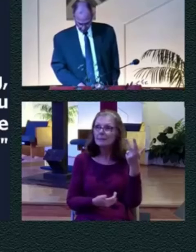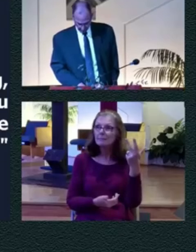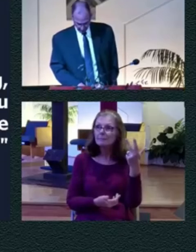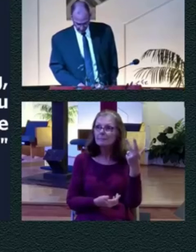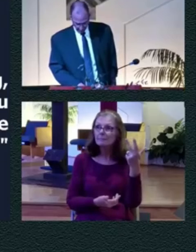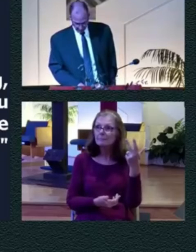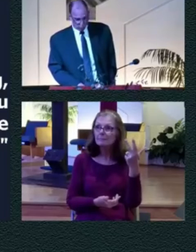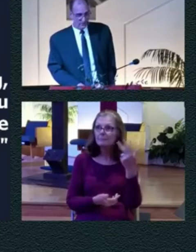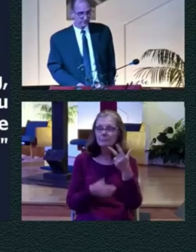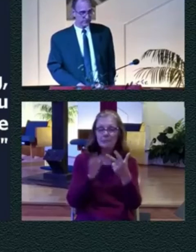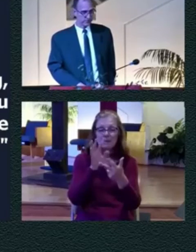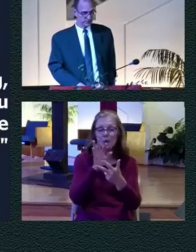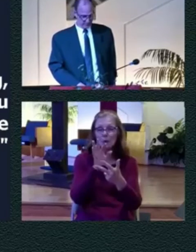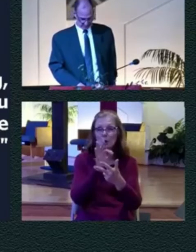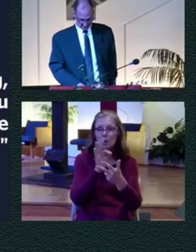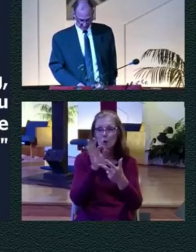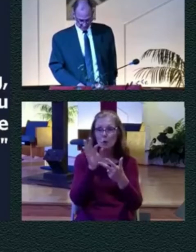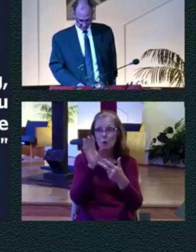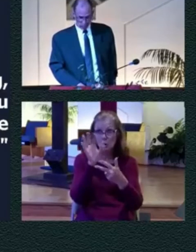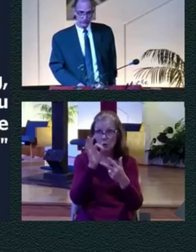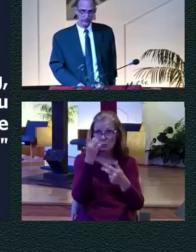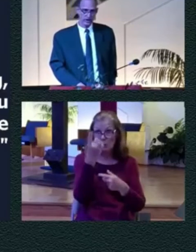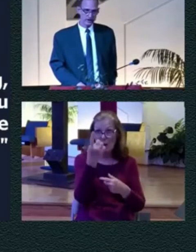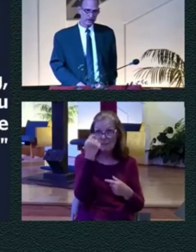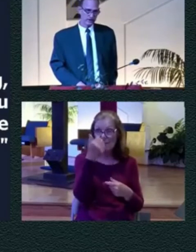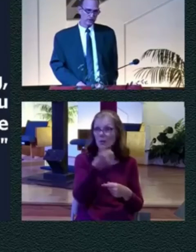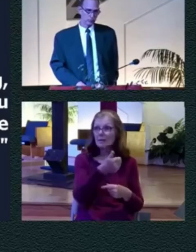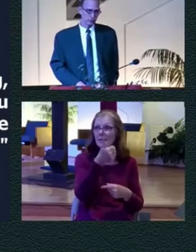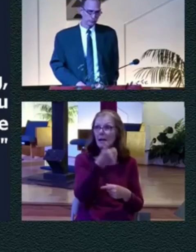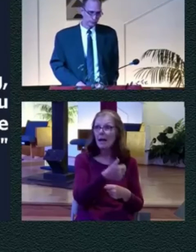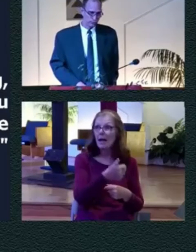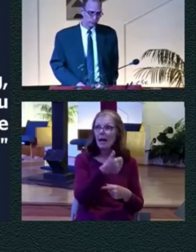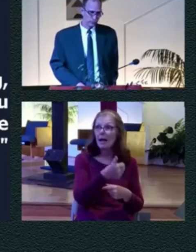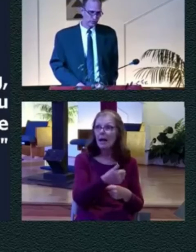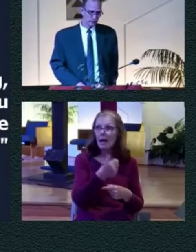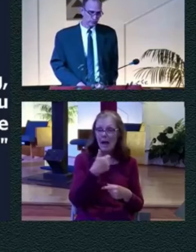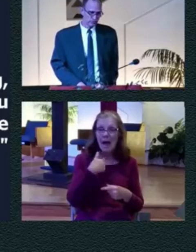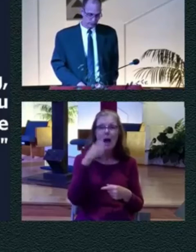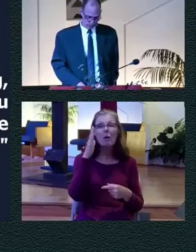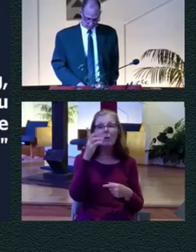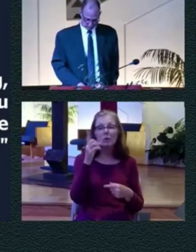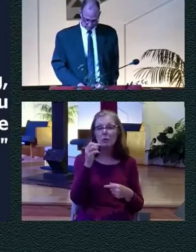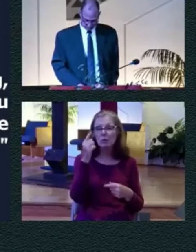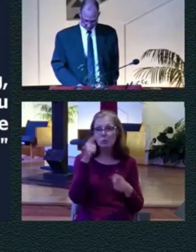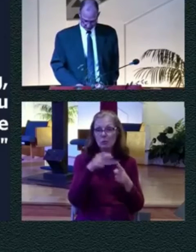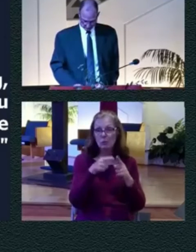Choose for yourself one of them, which I will do to you.